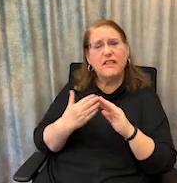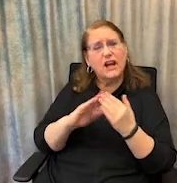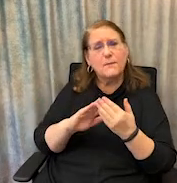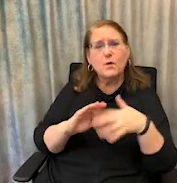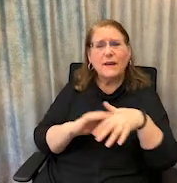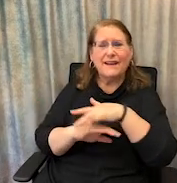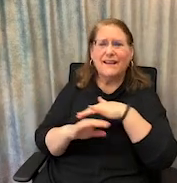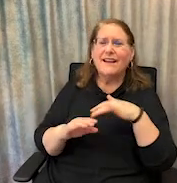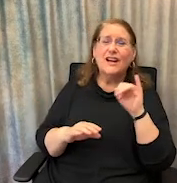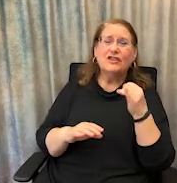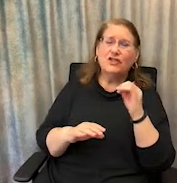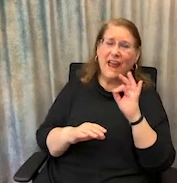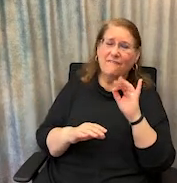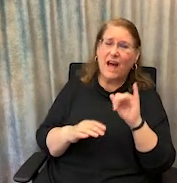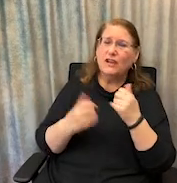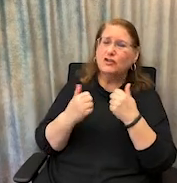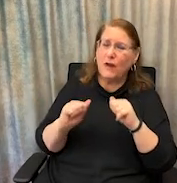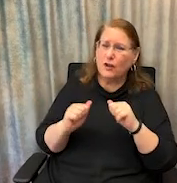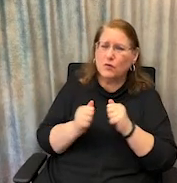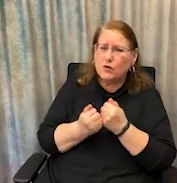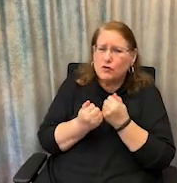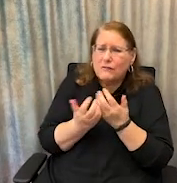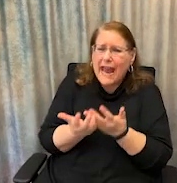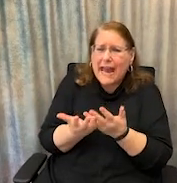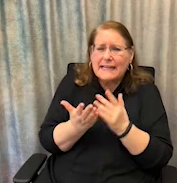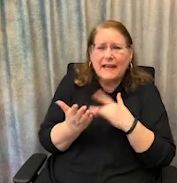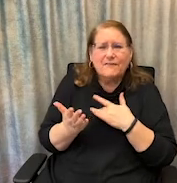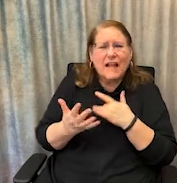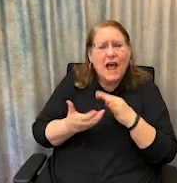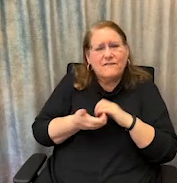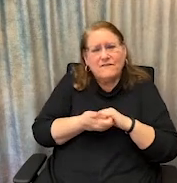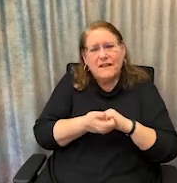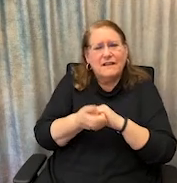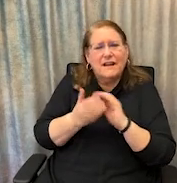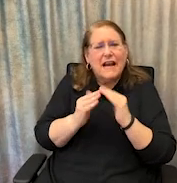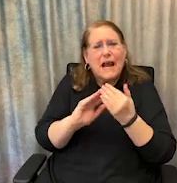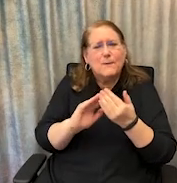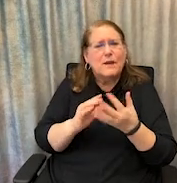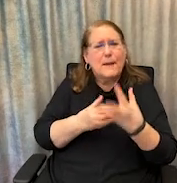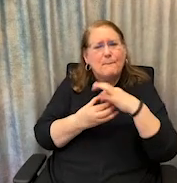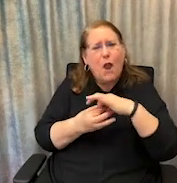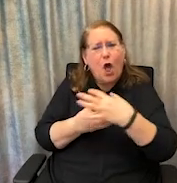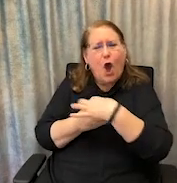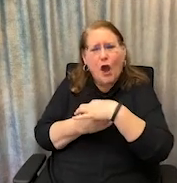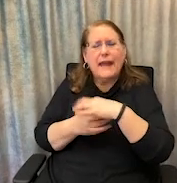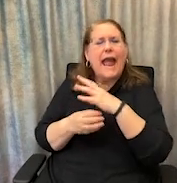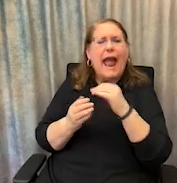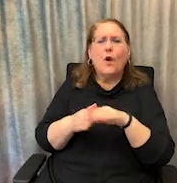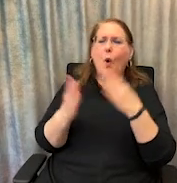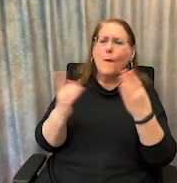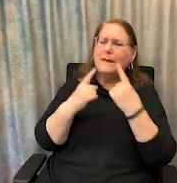community. JFI is really trying to create community and a sense of belonging, and also open